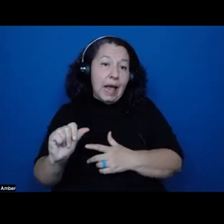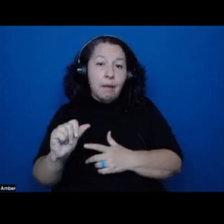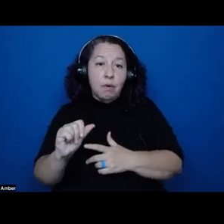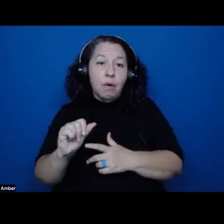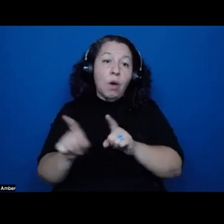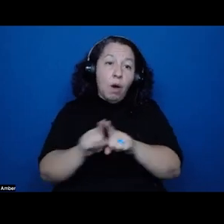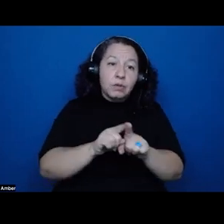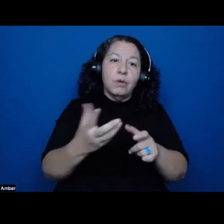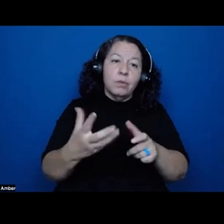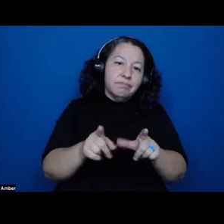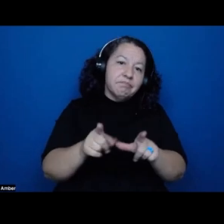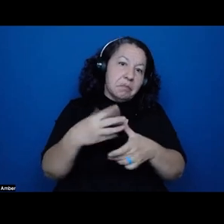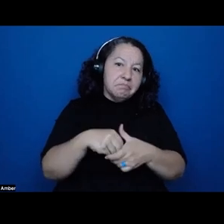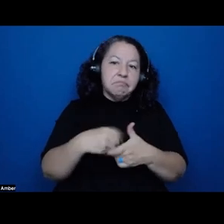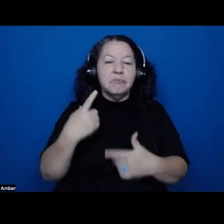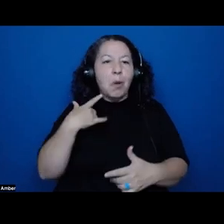go through some